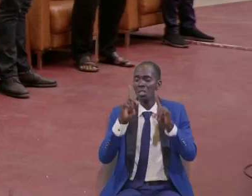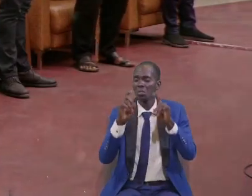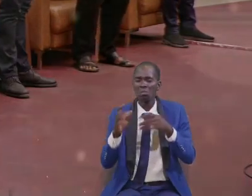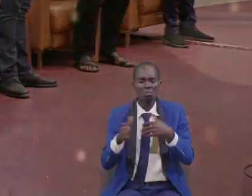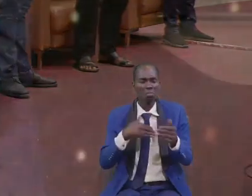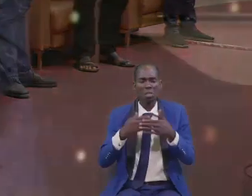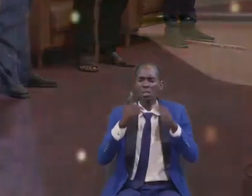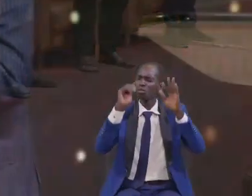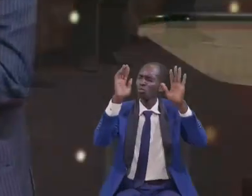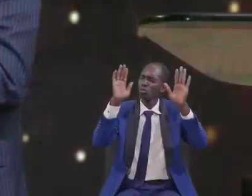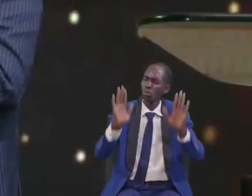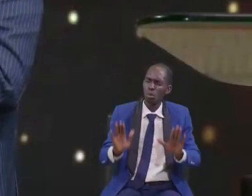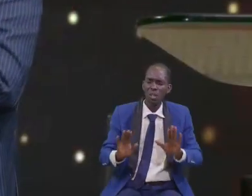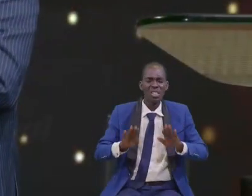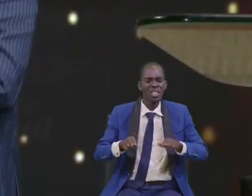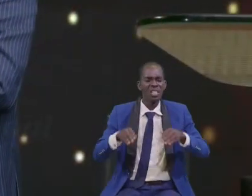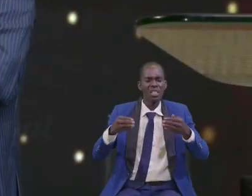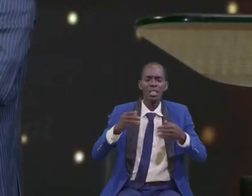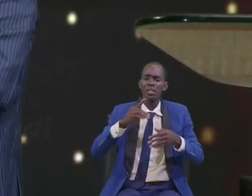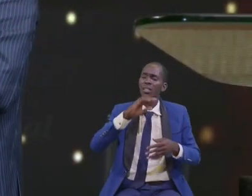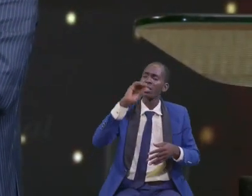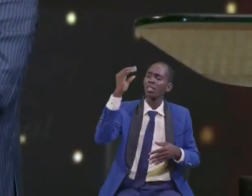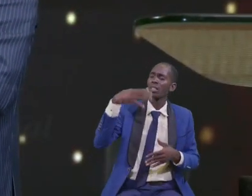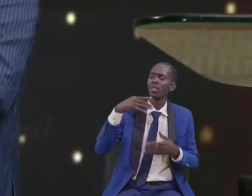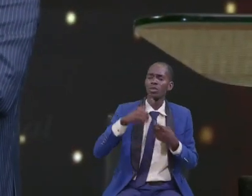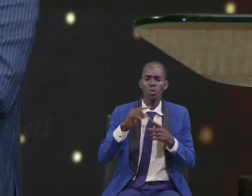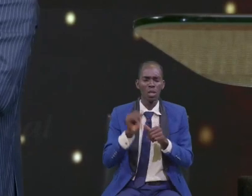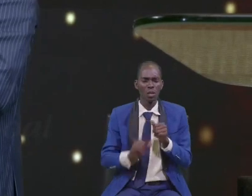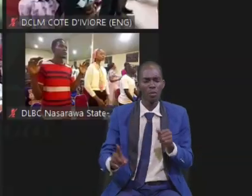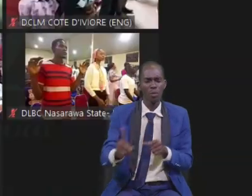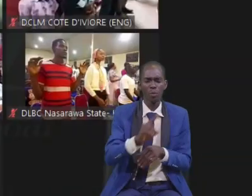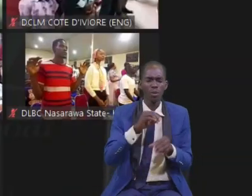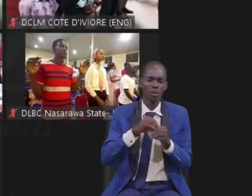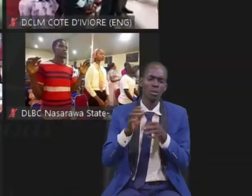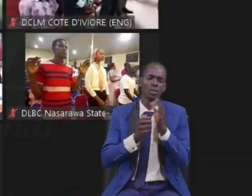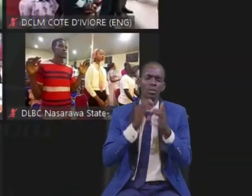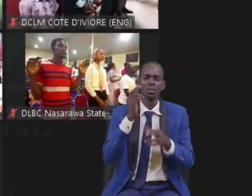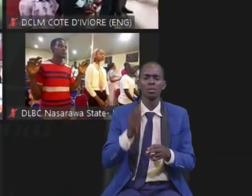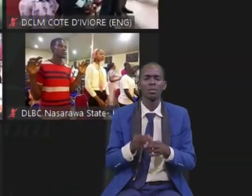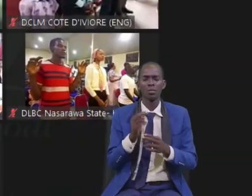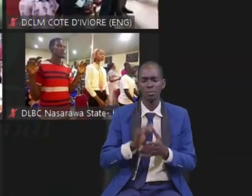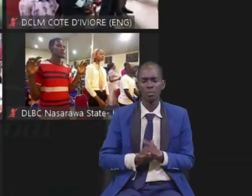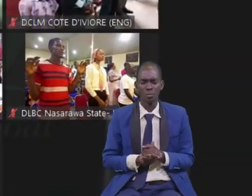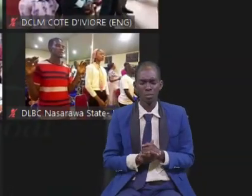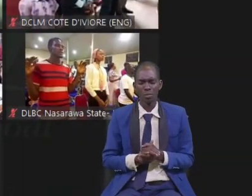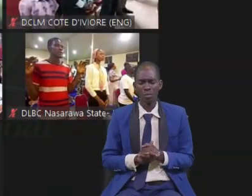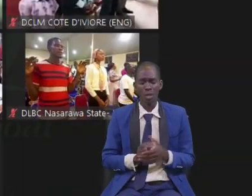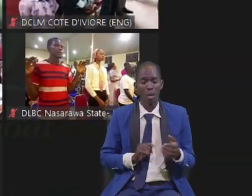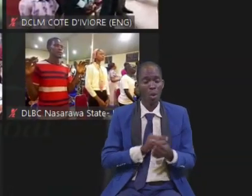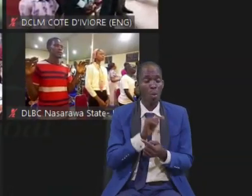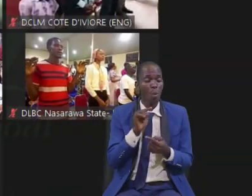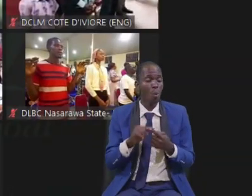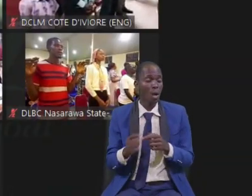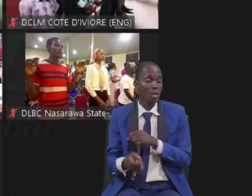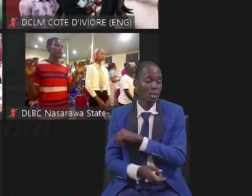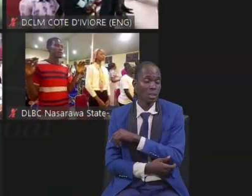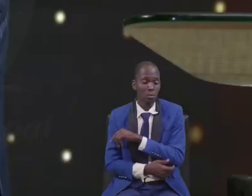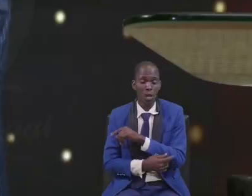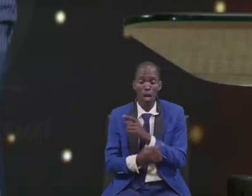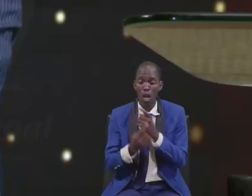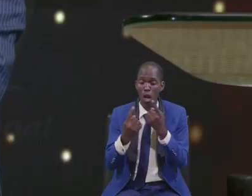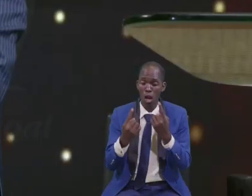grant the grace to everyone in Jesus' name. When temptations